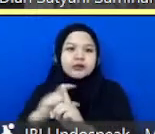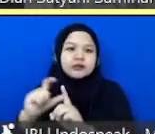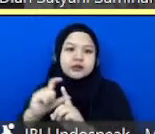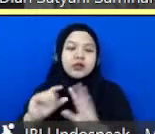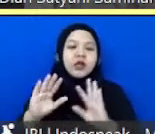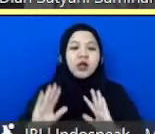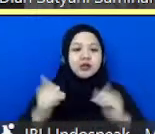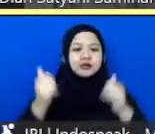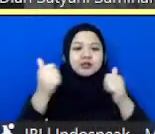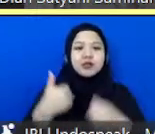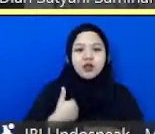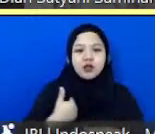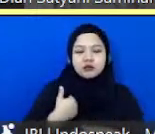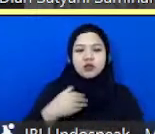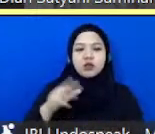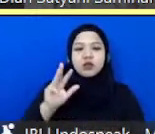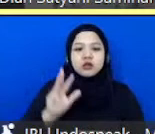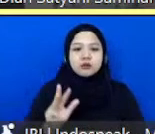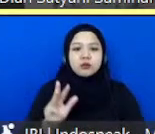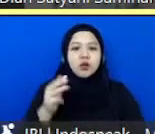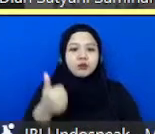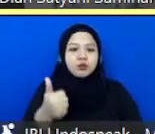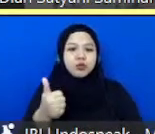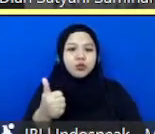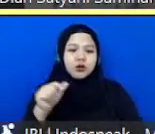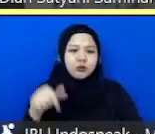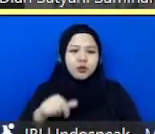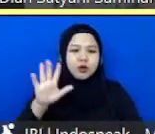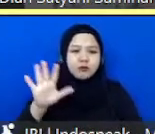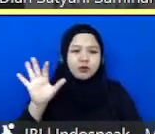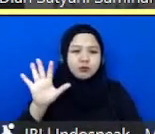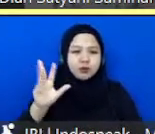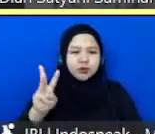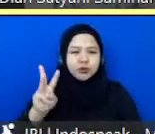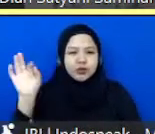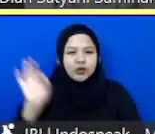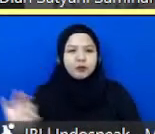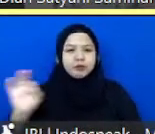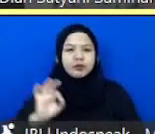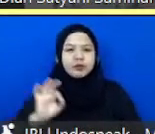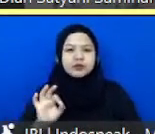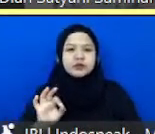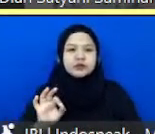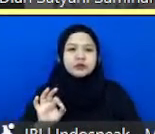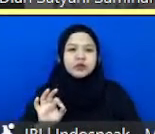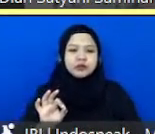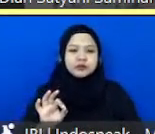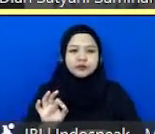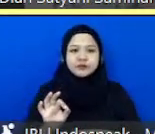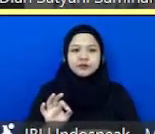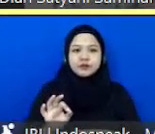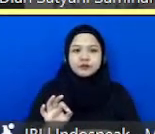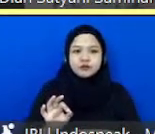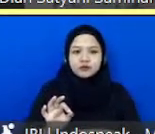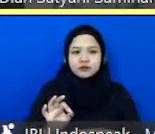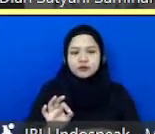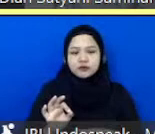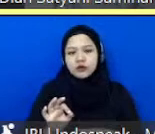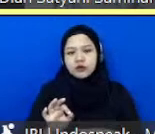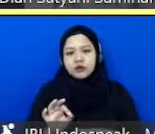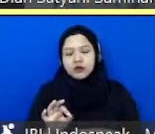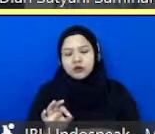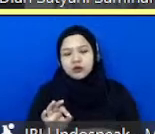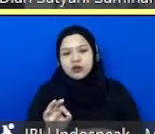96.53% traced within 72 hours. This is above regional average, and the tracing